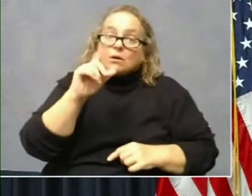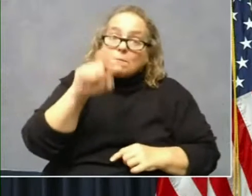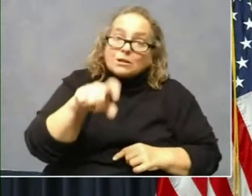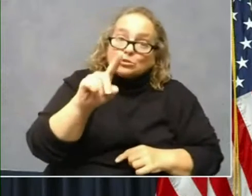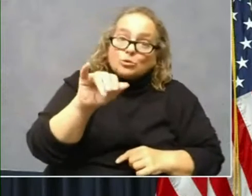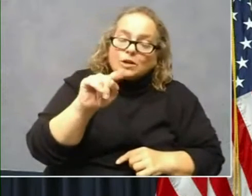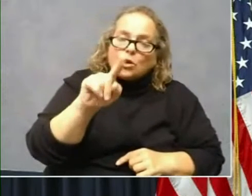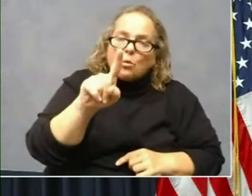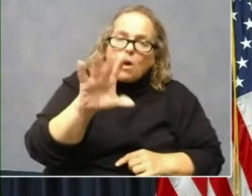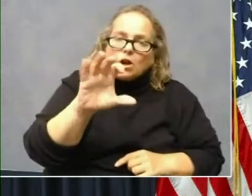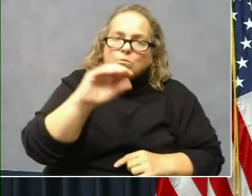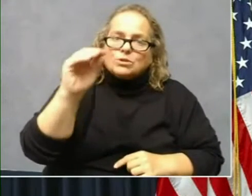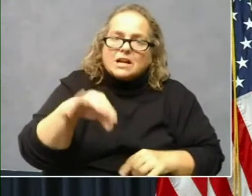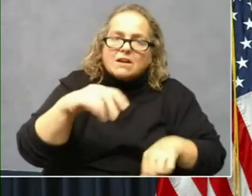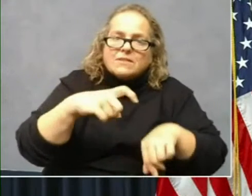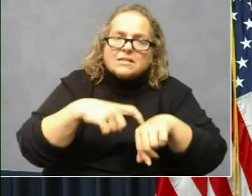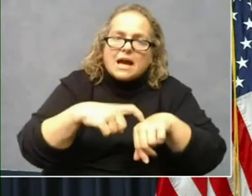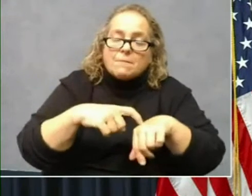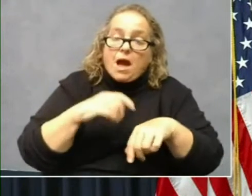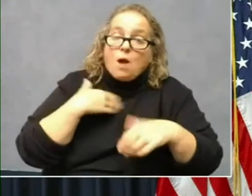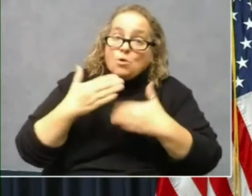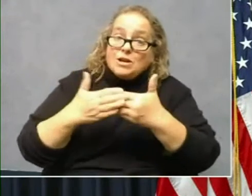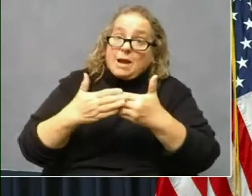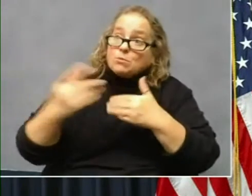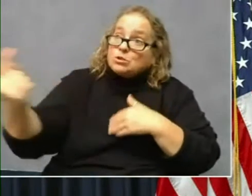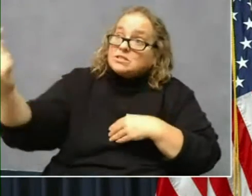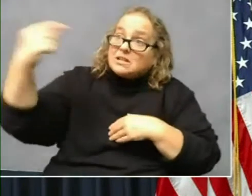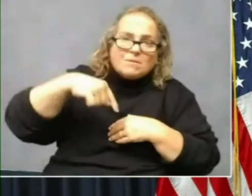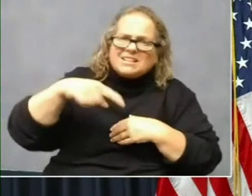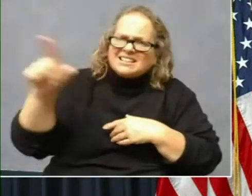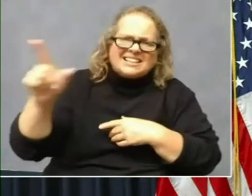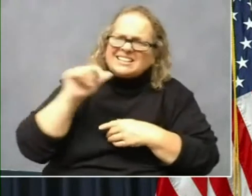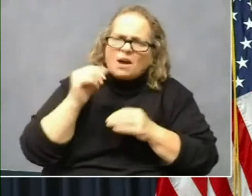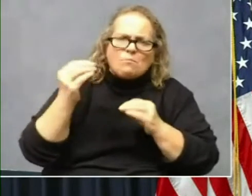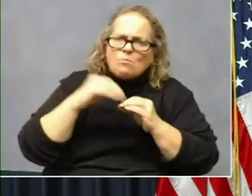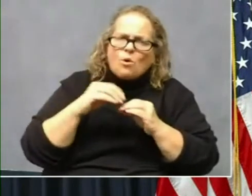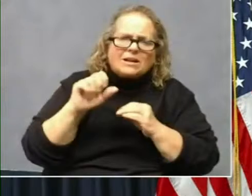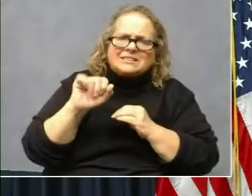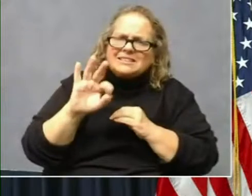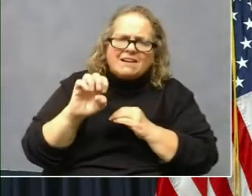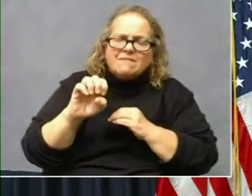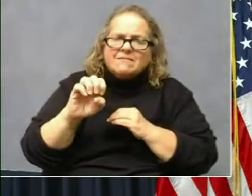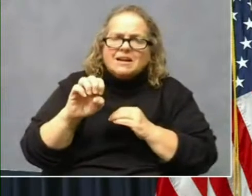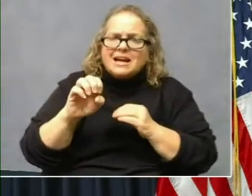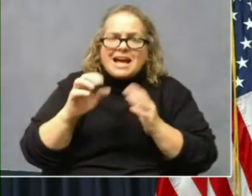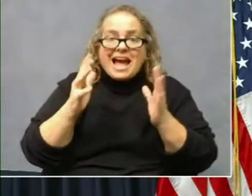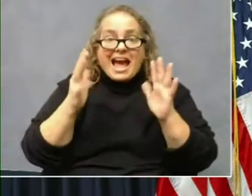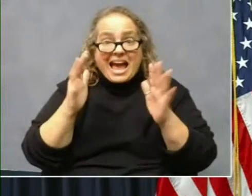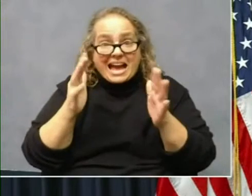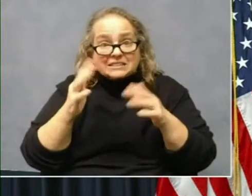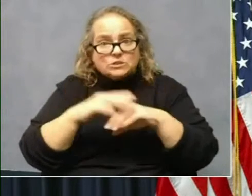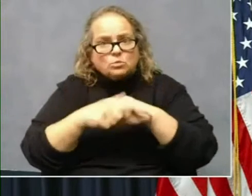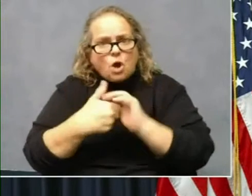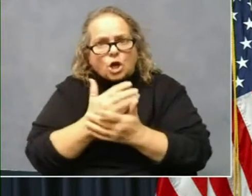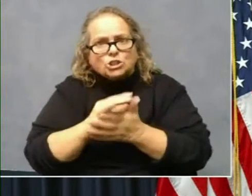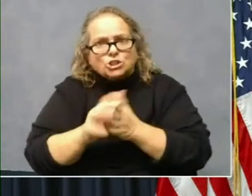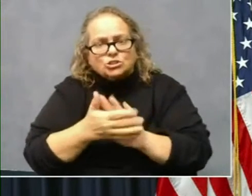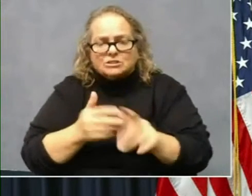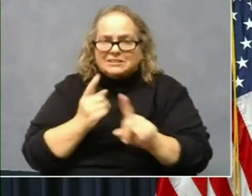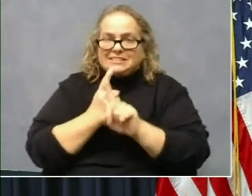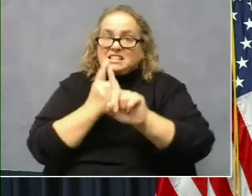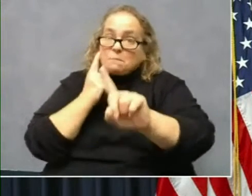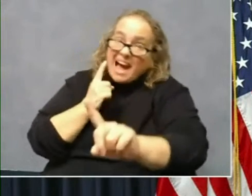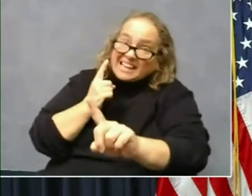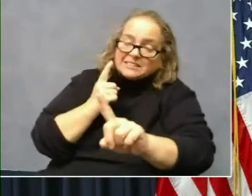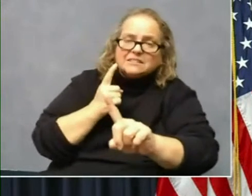aren't safer than anybody else. We got to do it then. We always talked about hand, space, and space. But then we all also have to live up to